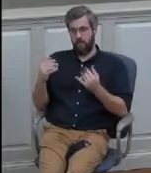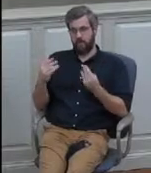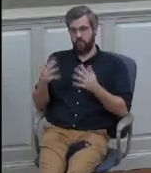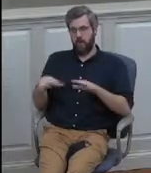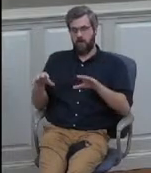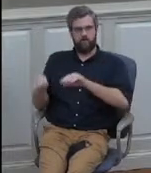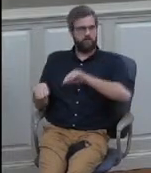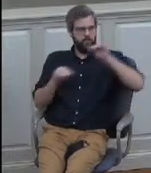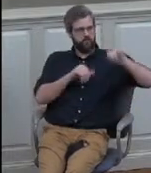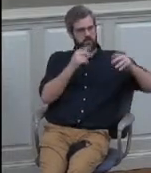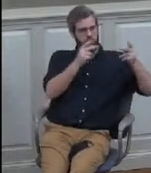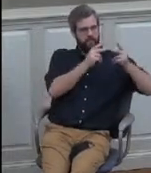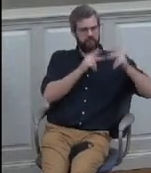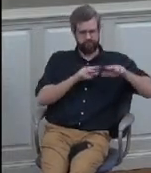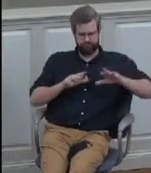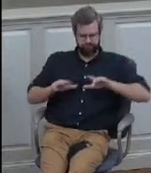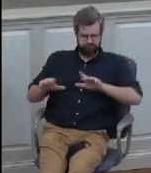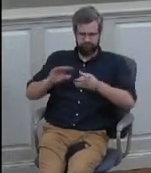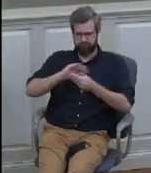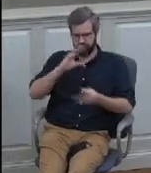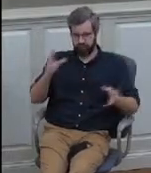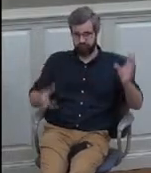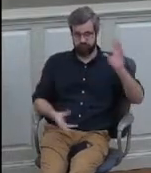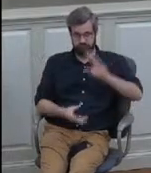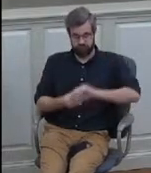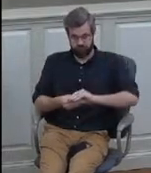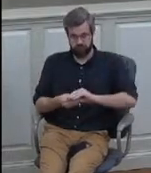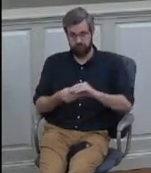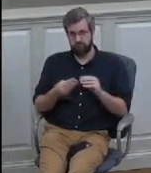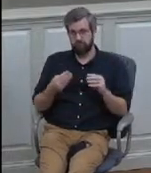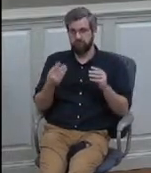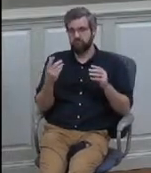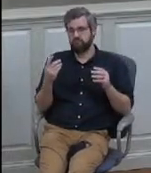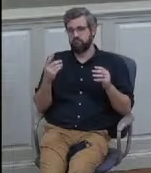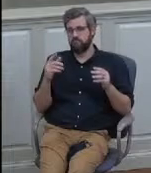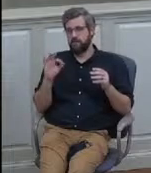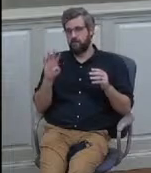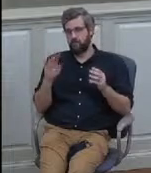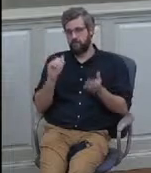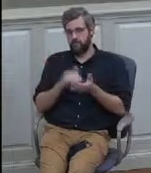the border and the mulch. So that brings us to a total project cost for the city of